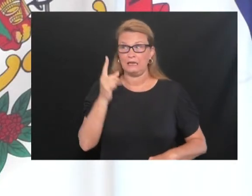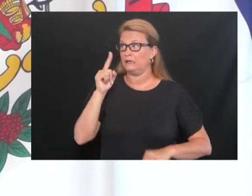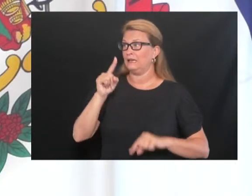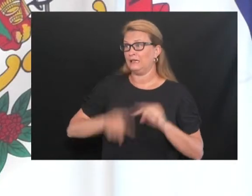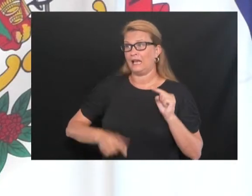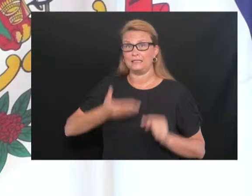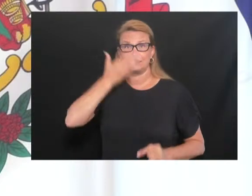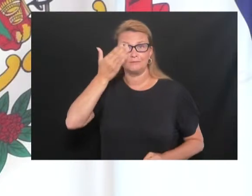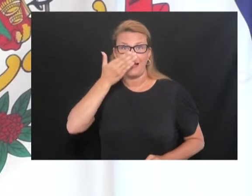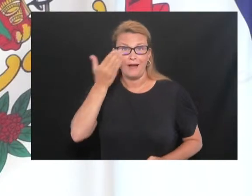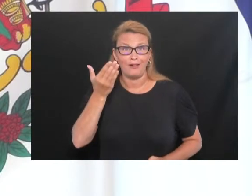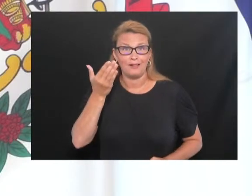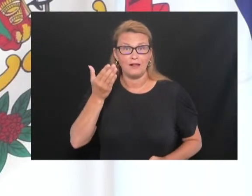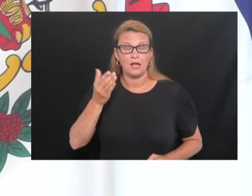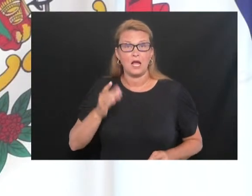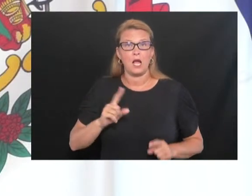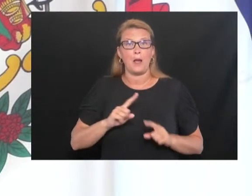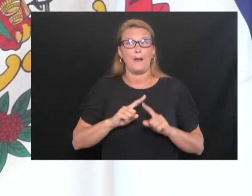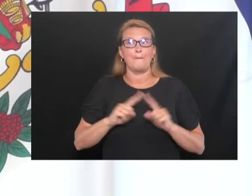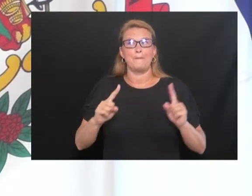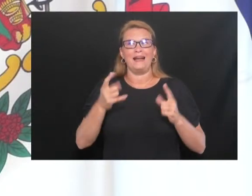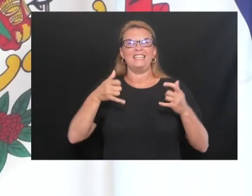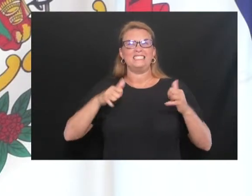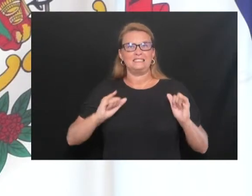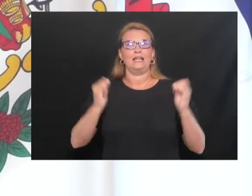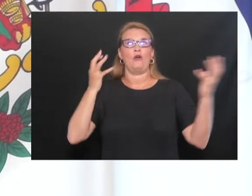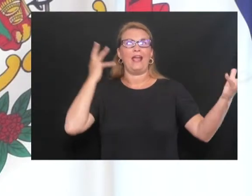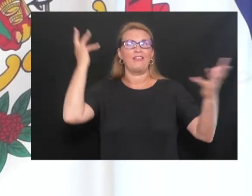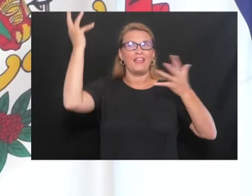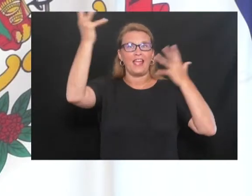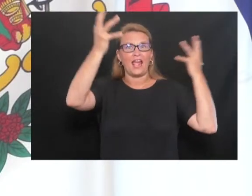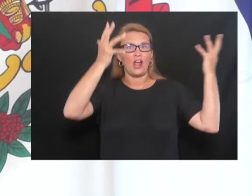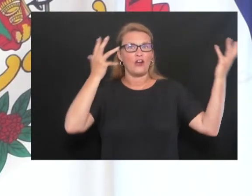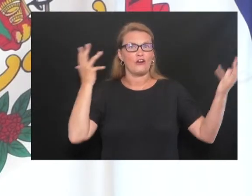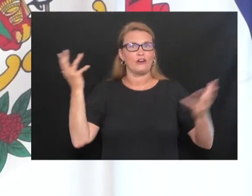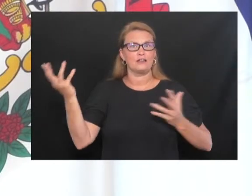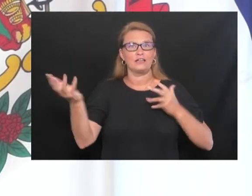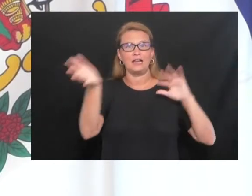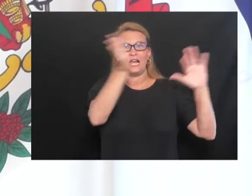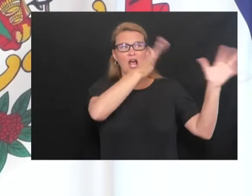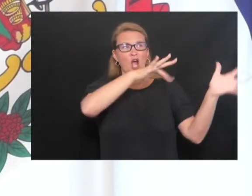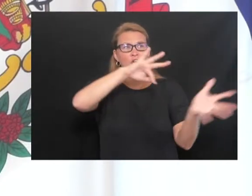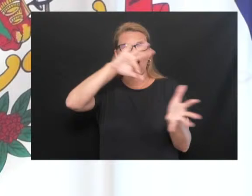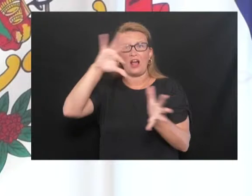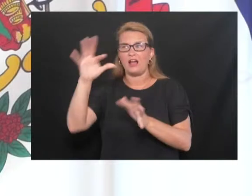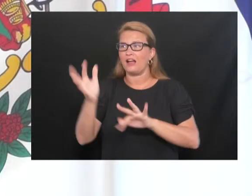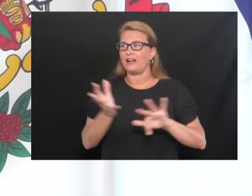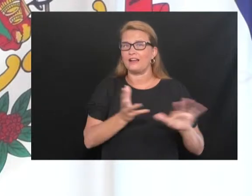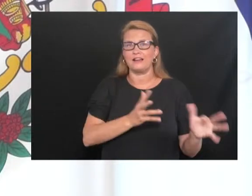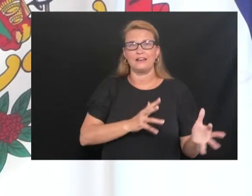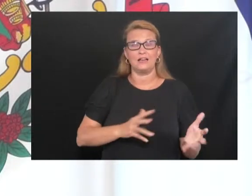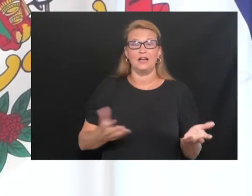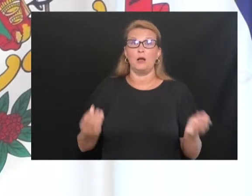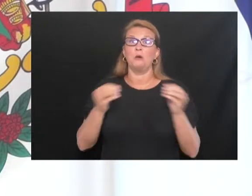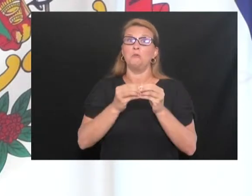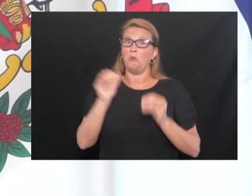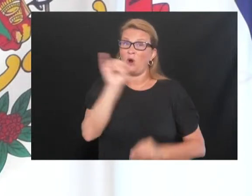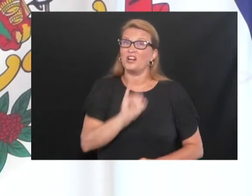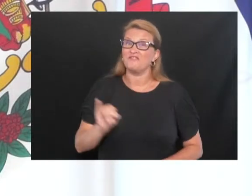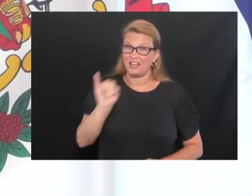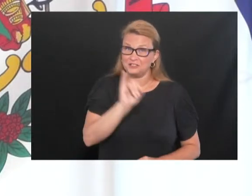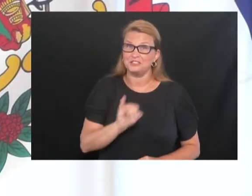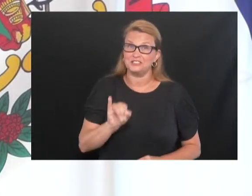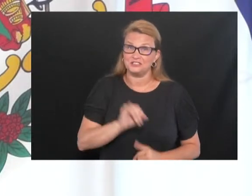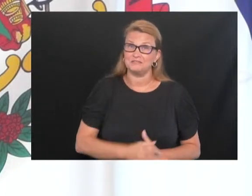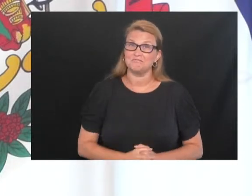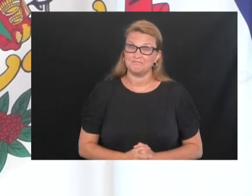like it just looms in the air in a much more infectious way. Now,